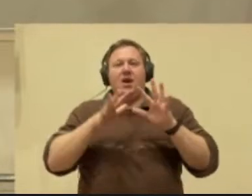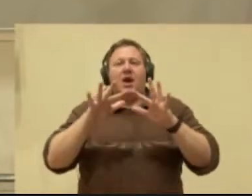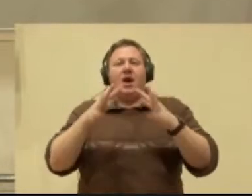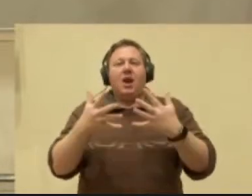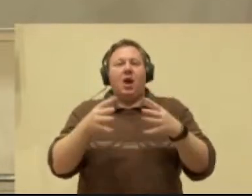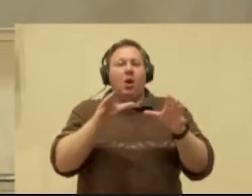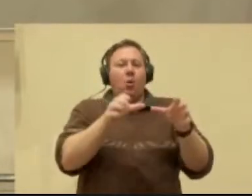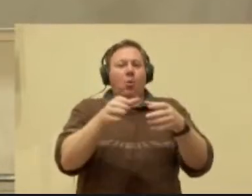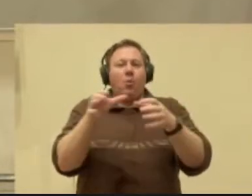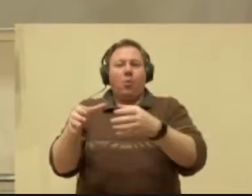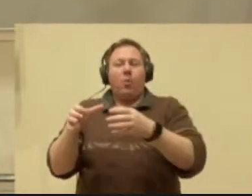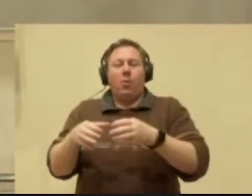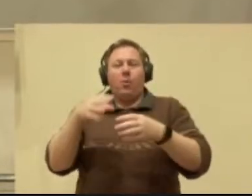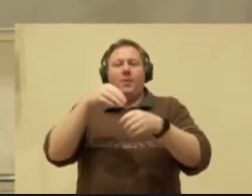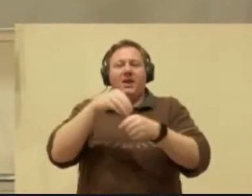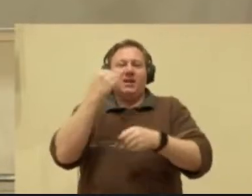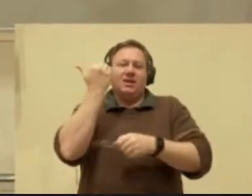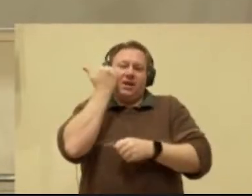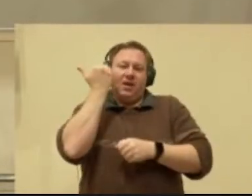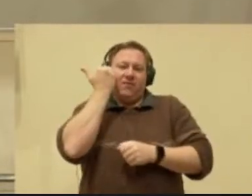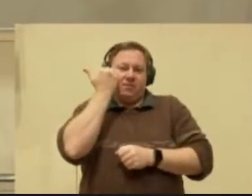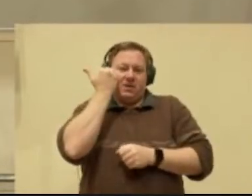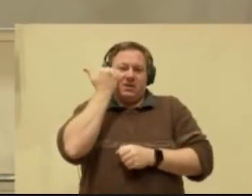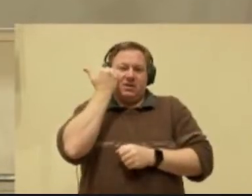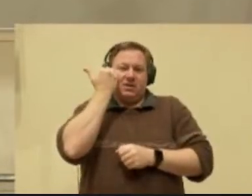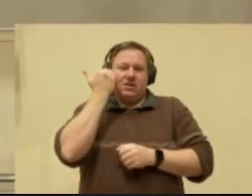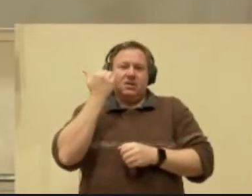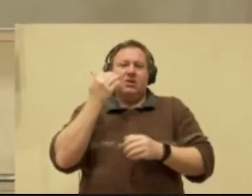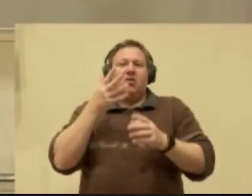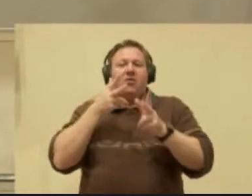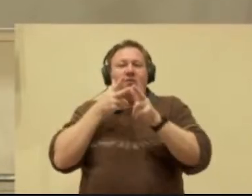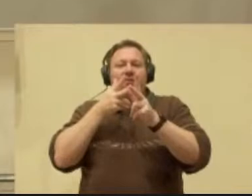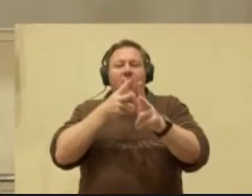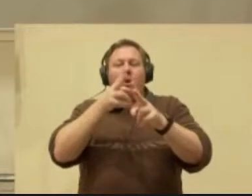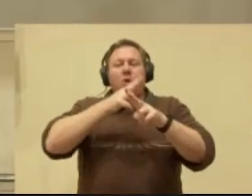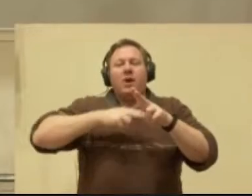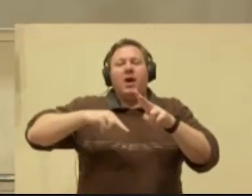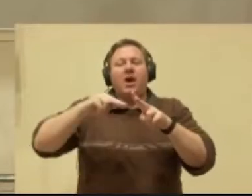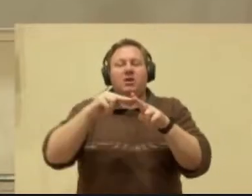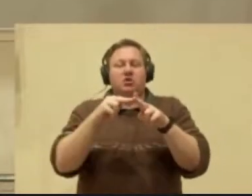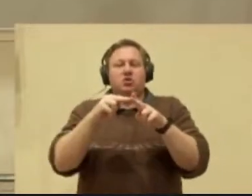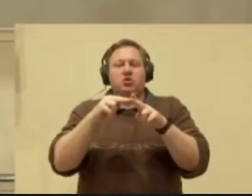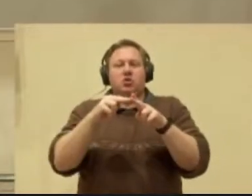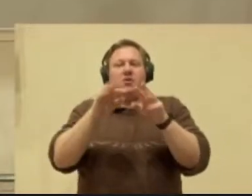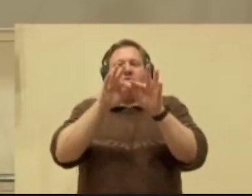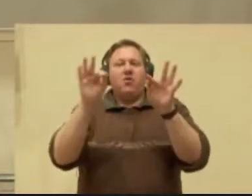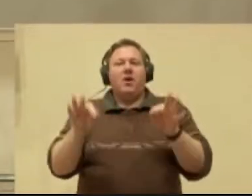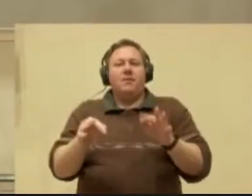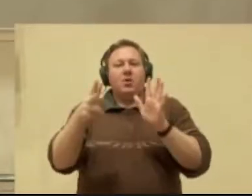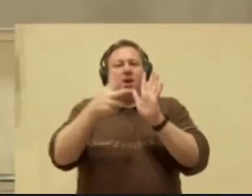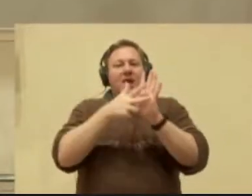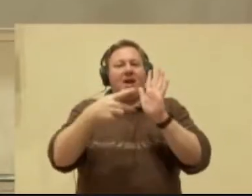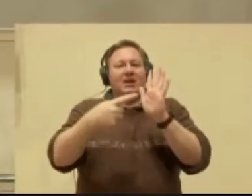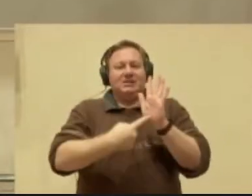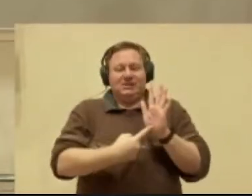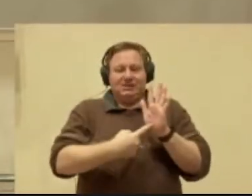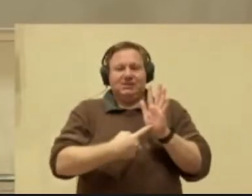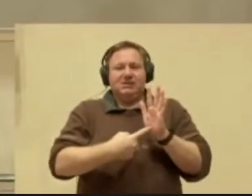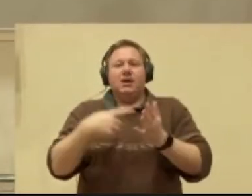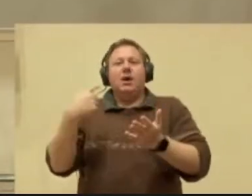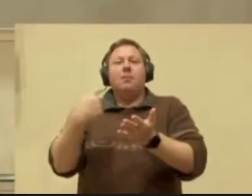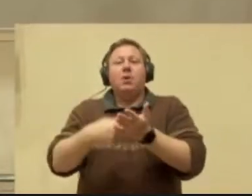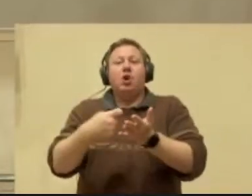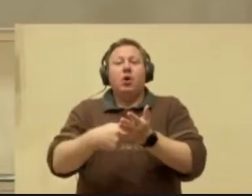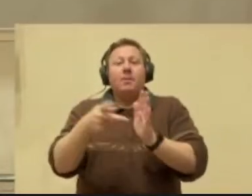states to subject to a national framework act implement a procurement policy